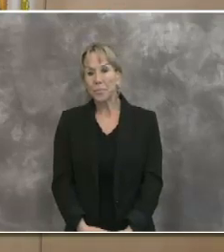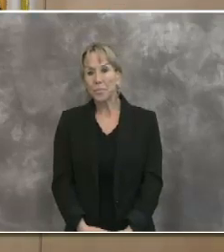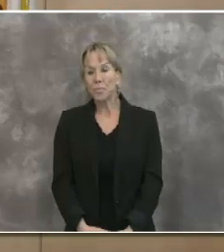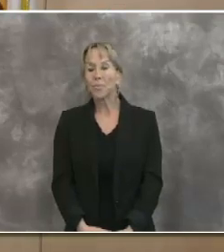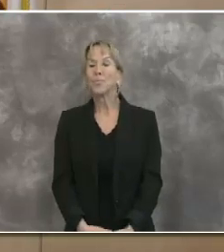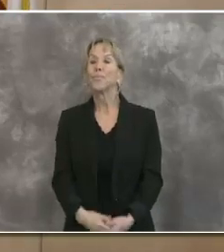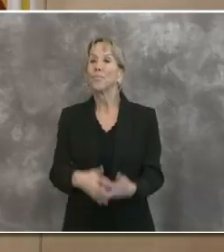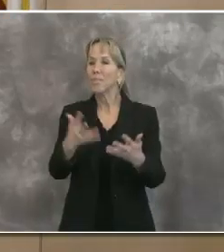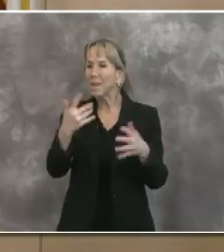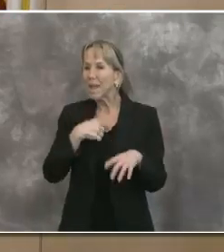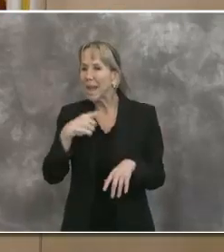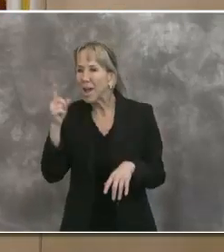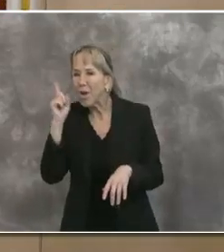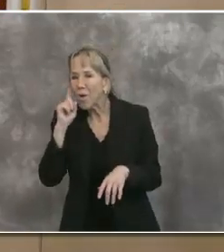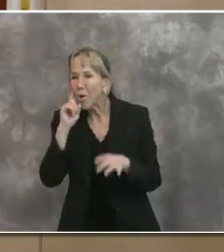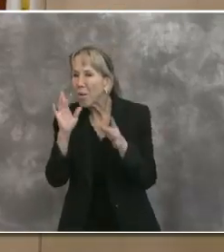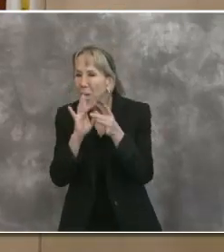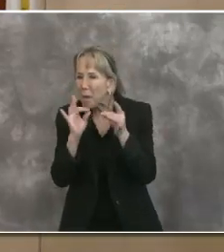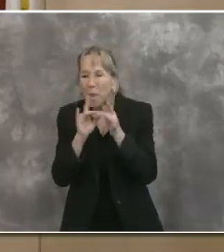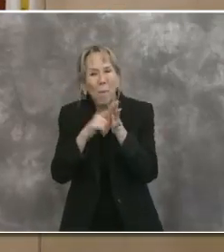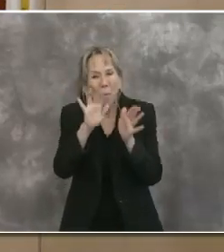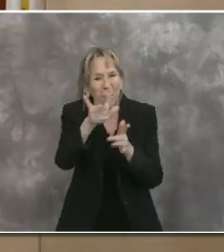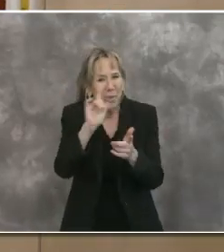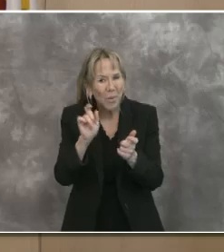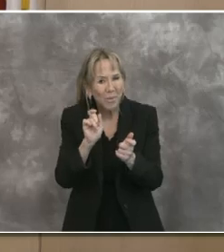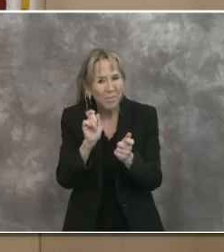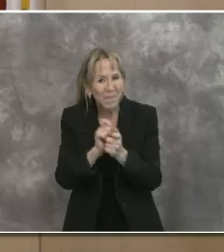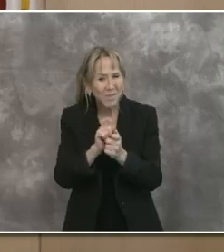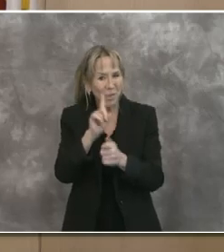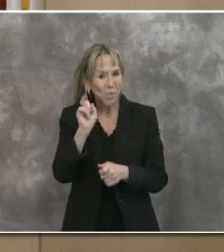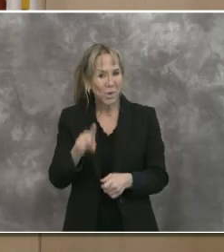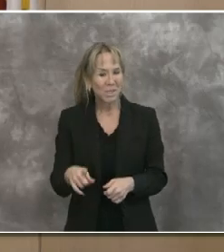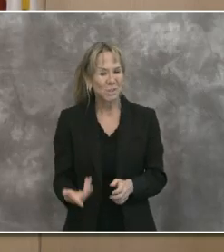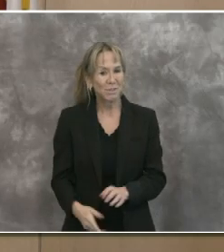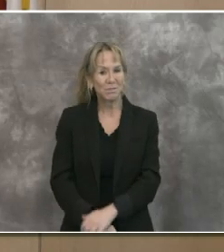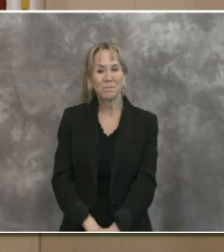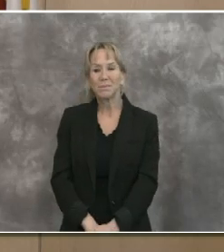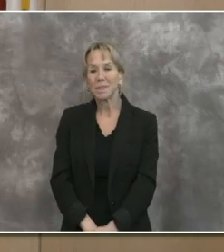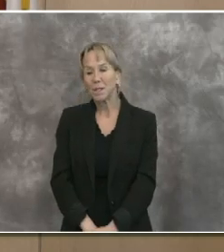So I actually heard a comment. What is the specific question again?